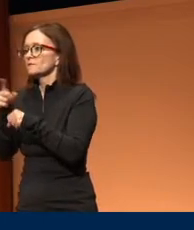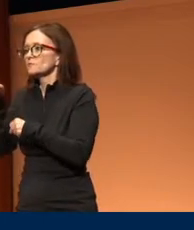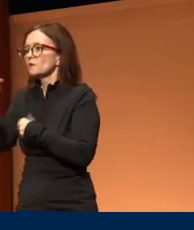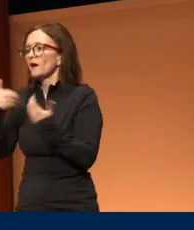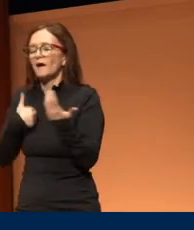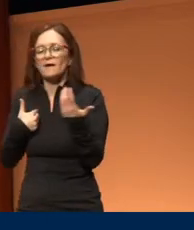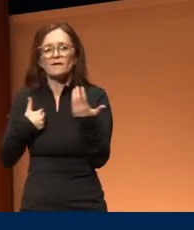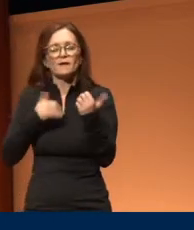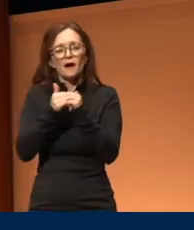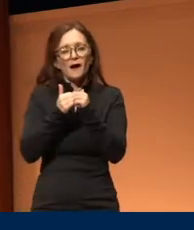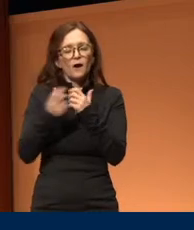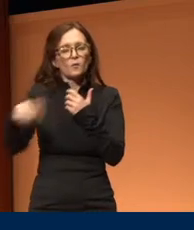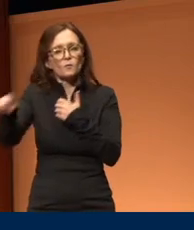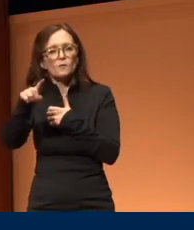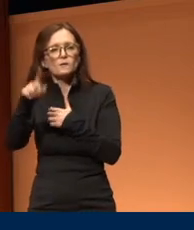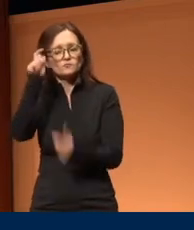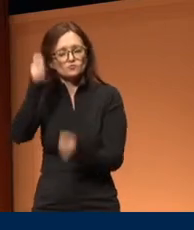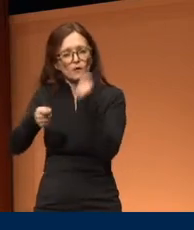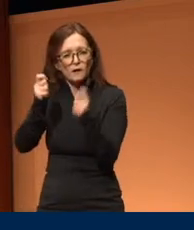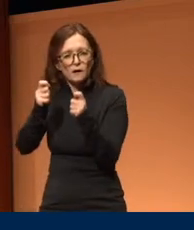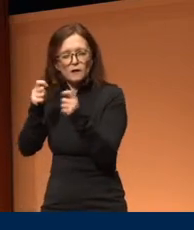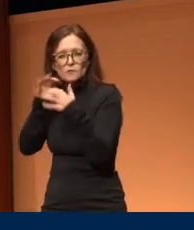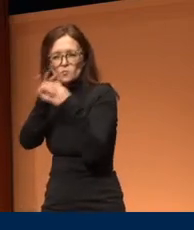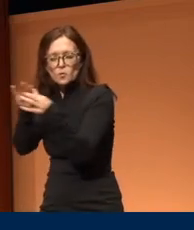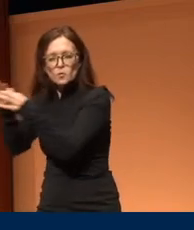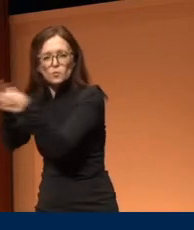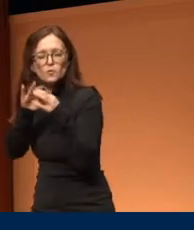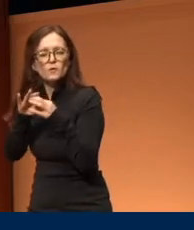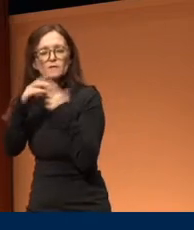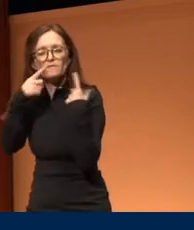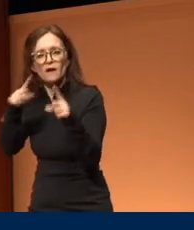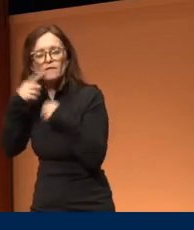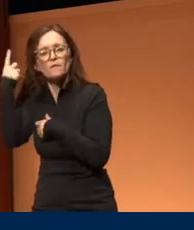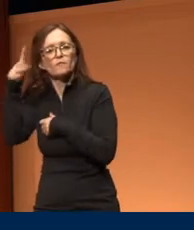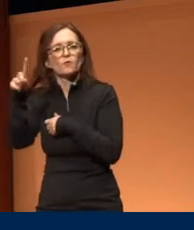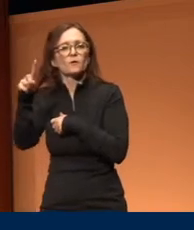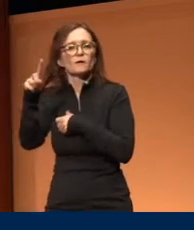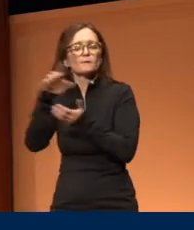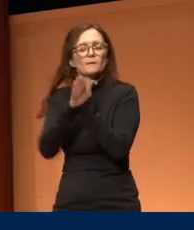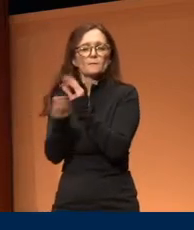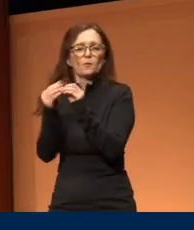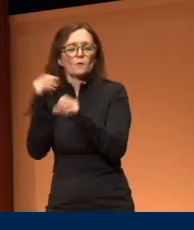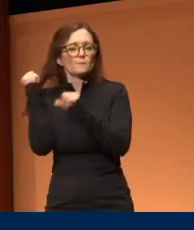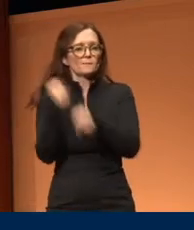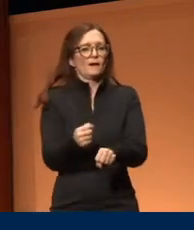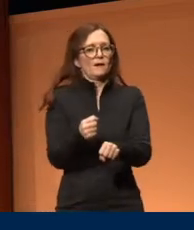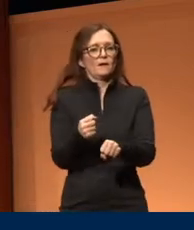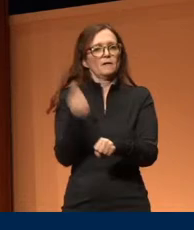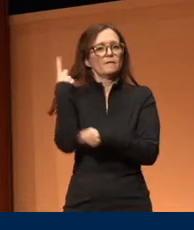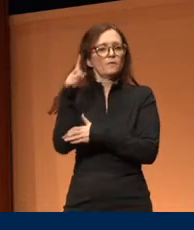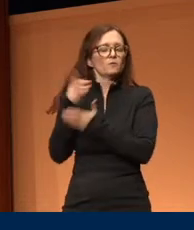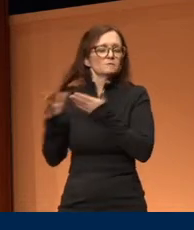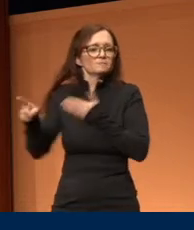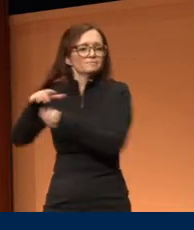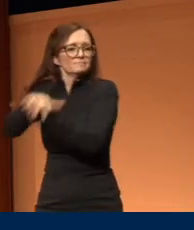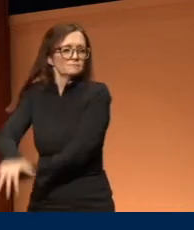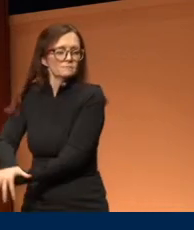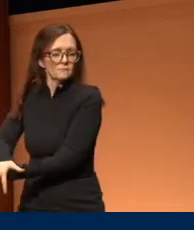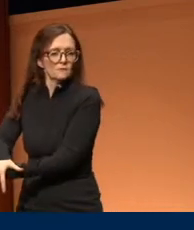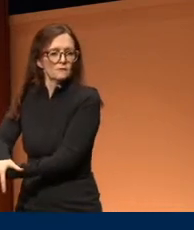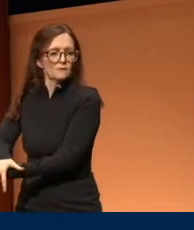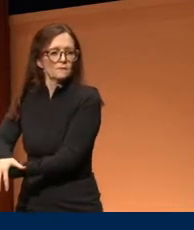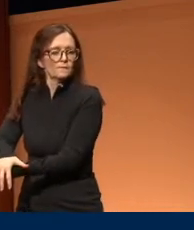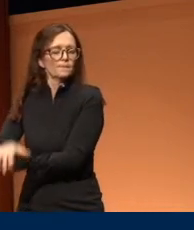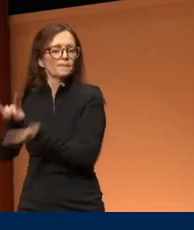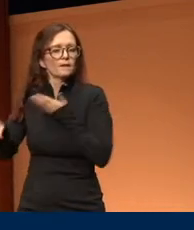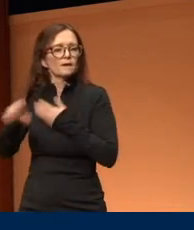think, how do we coordinate together really effectively in order to wield power that we are, you know, disenfranchised or alienated from?